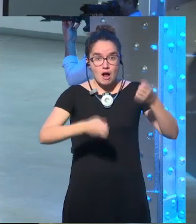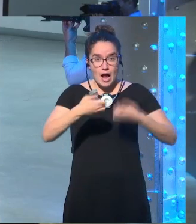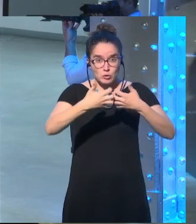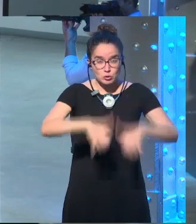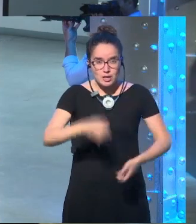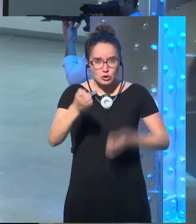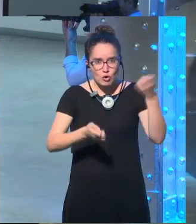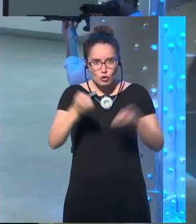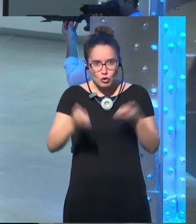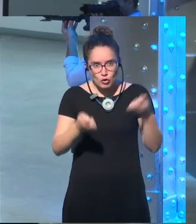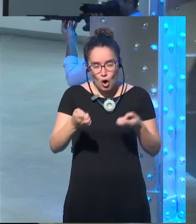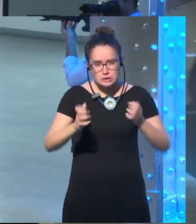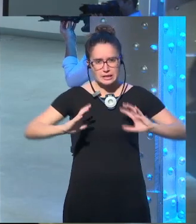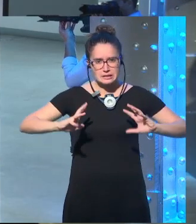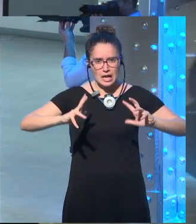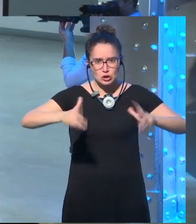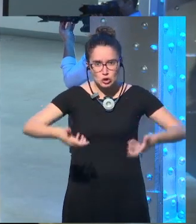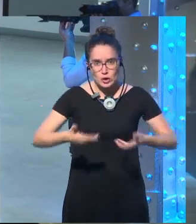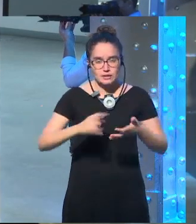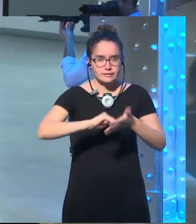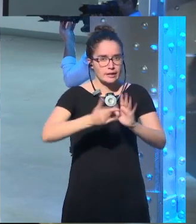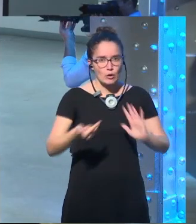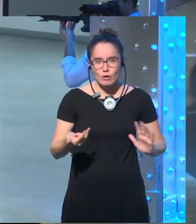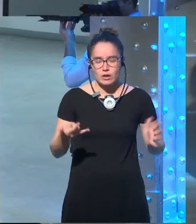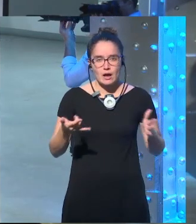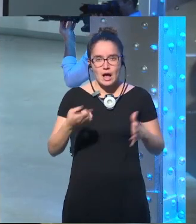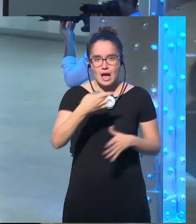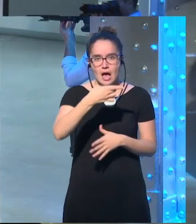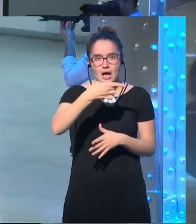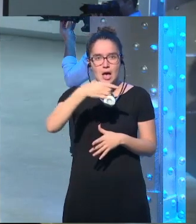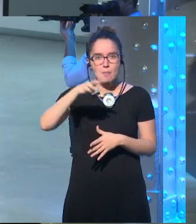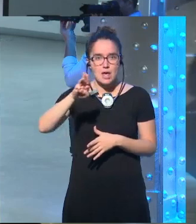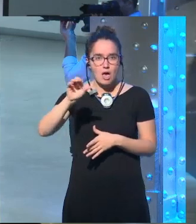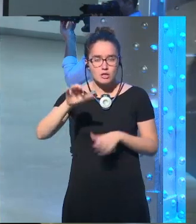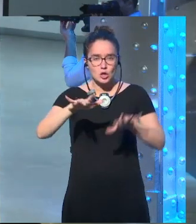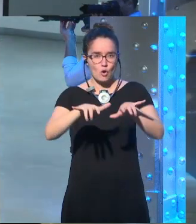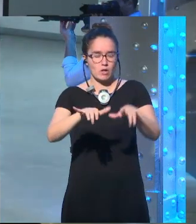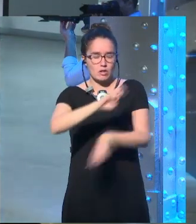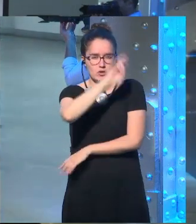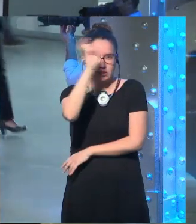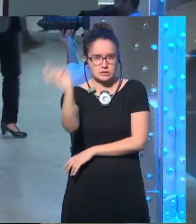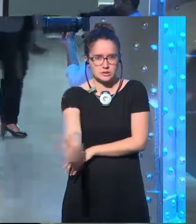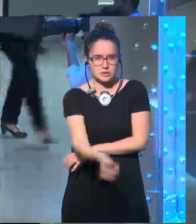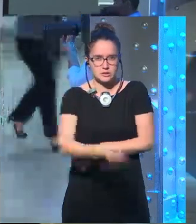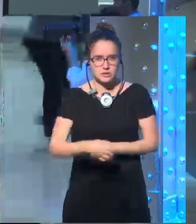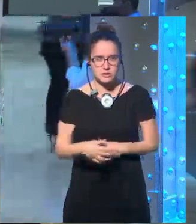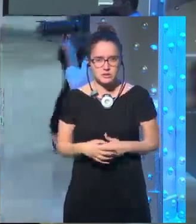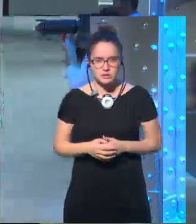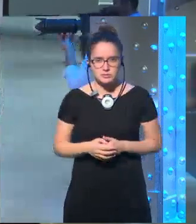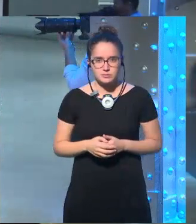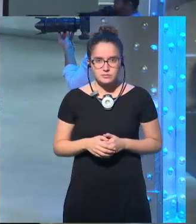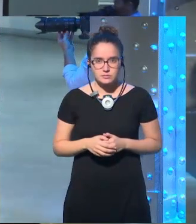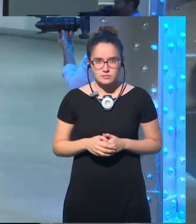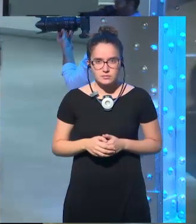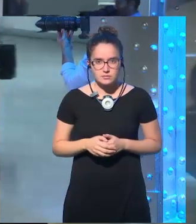tractors, GPS technology, computers. The job is only still with us